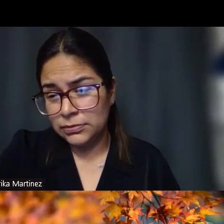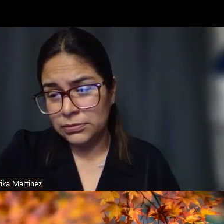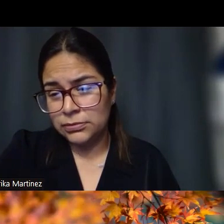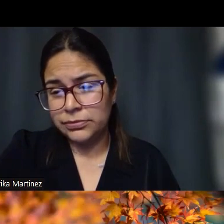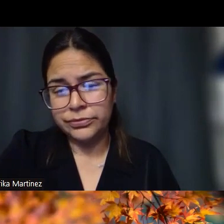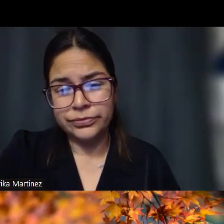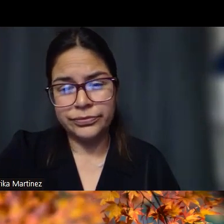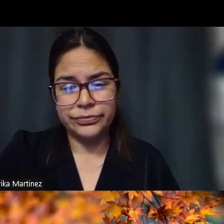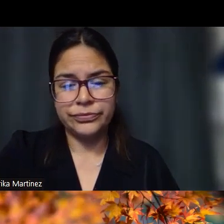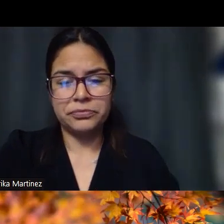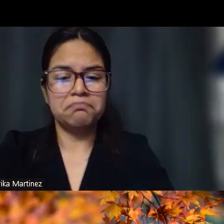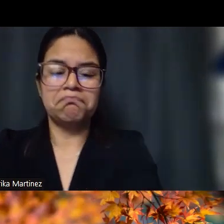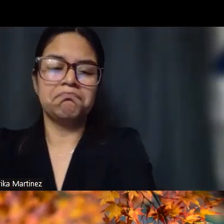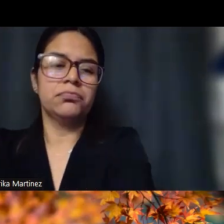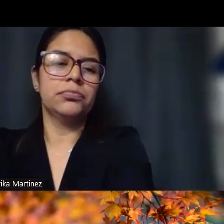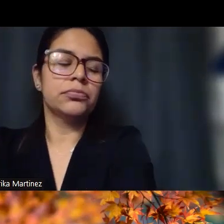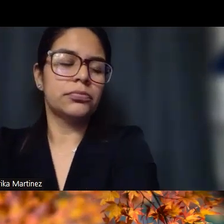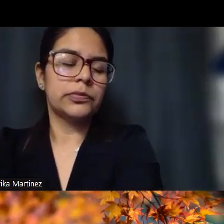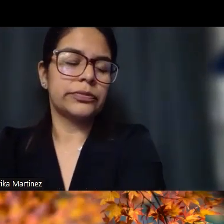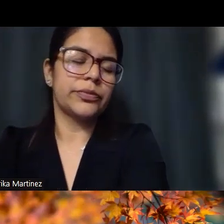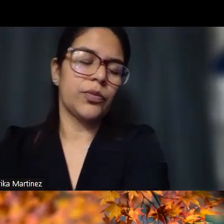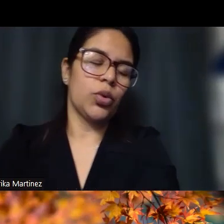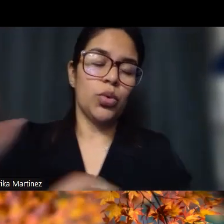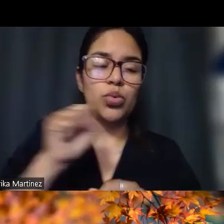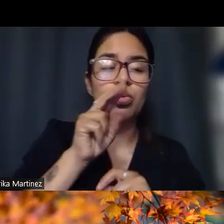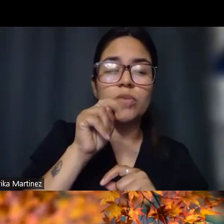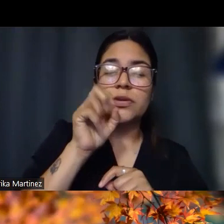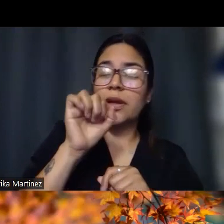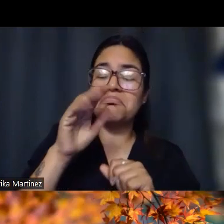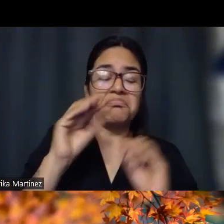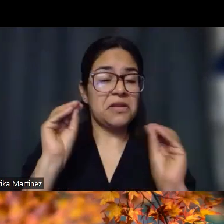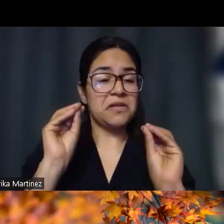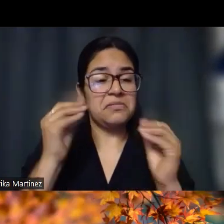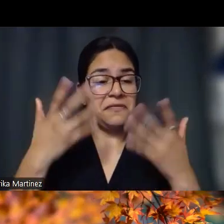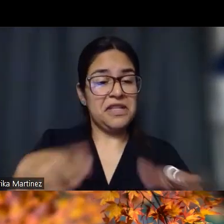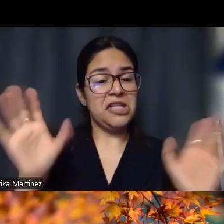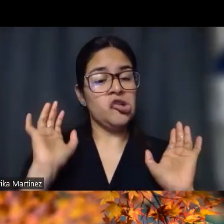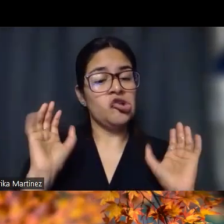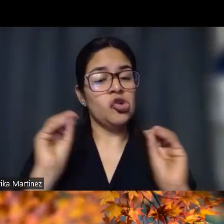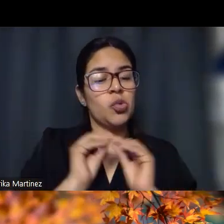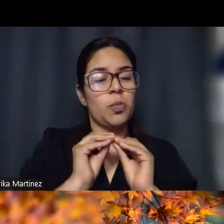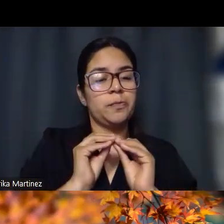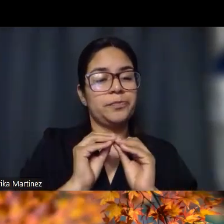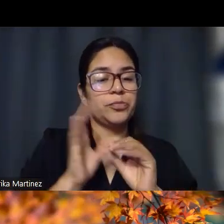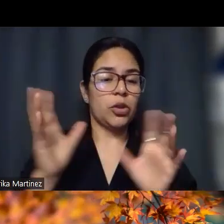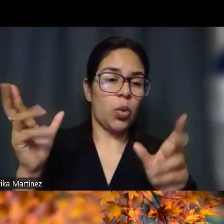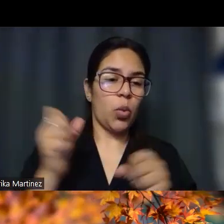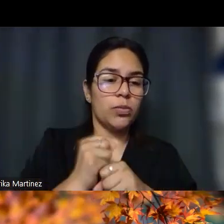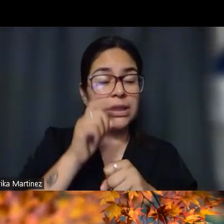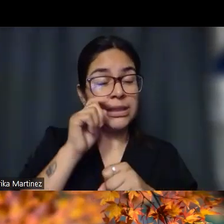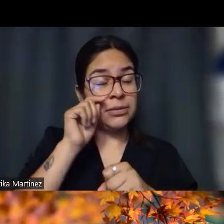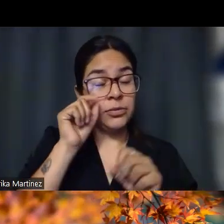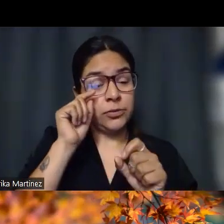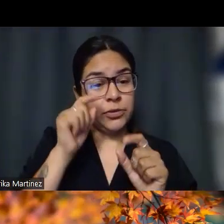Susan, I don't see any more hands raised. I think we can conclude public comment period. Of course, you can always send your